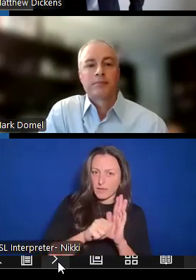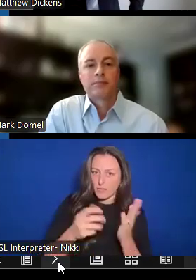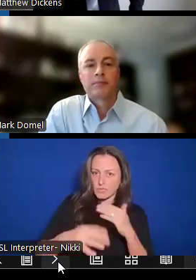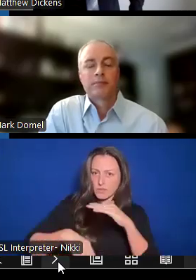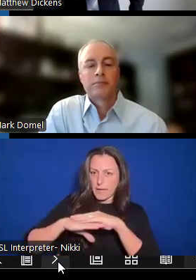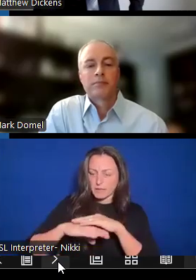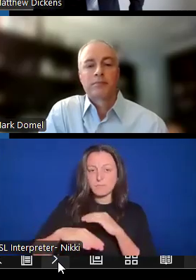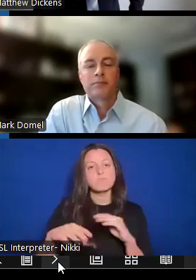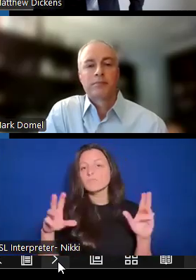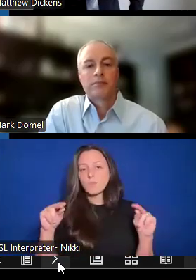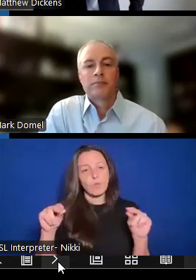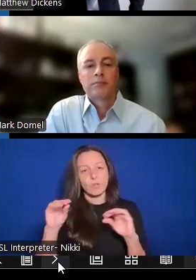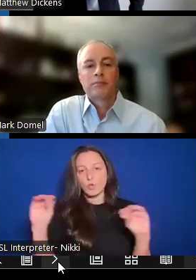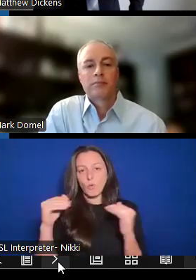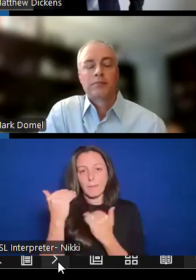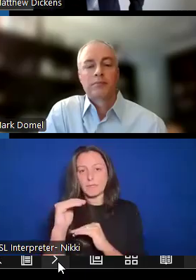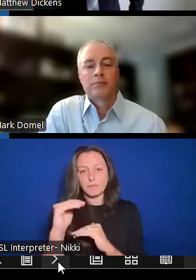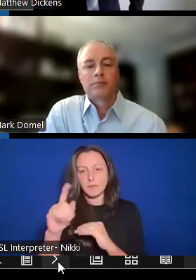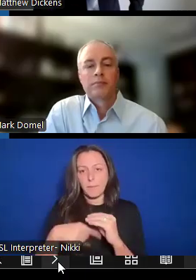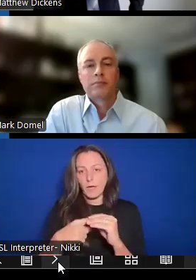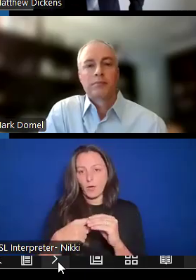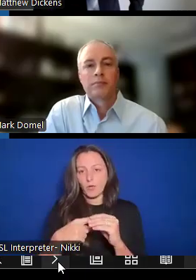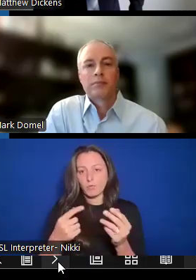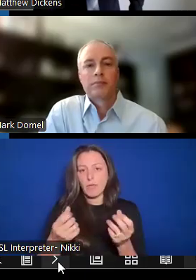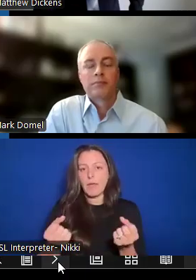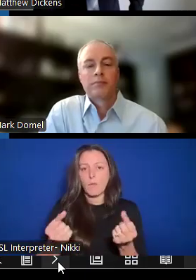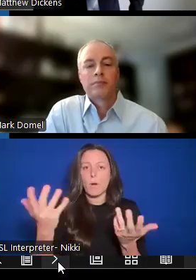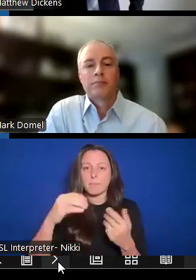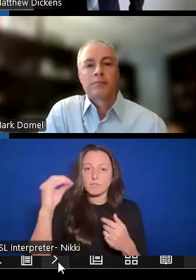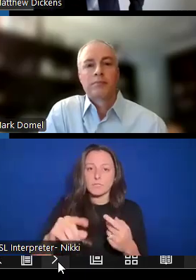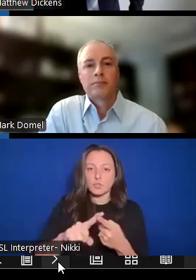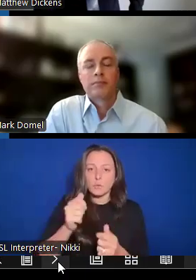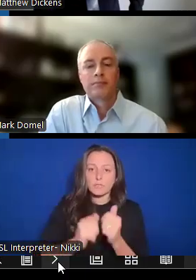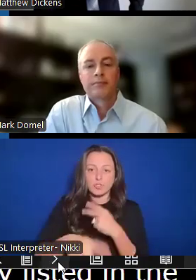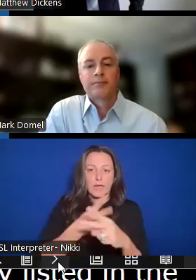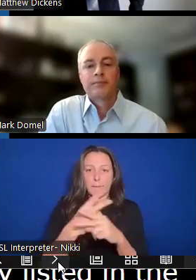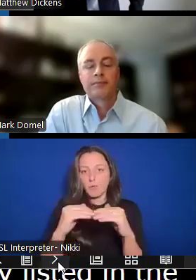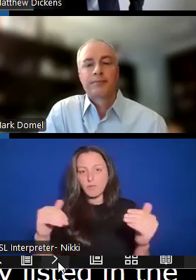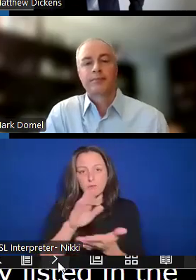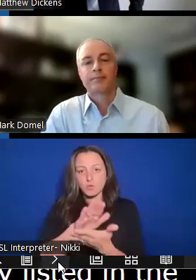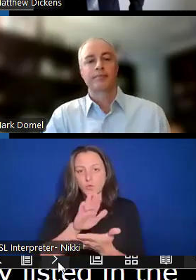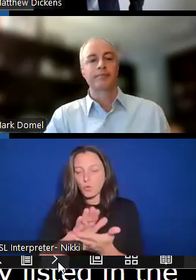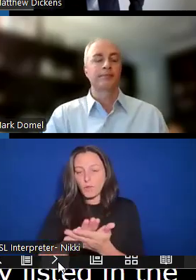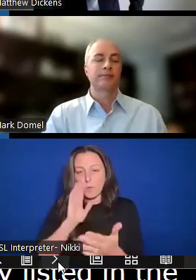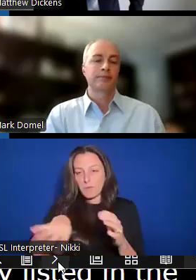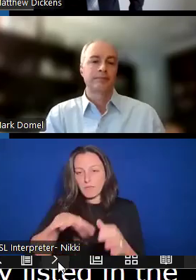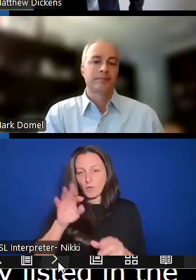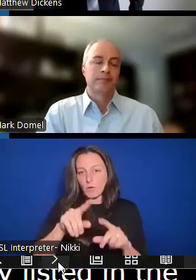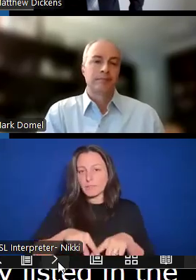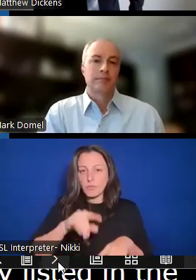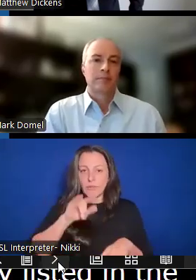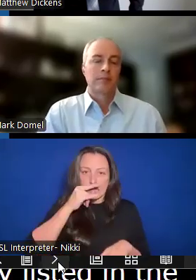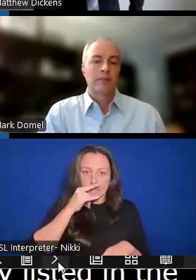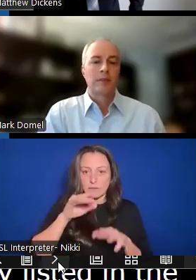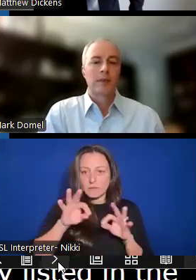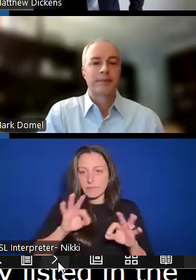There will not be a limit on the percentages. It's going to depend on the lottery and which children are chosen and what grade or age that they'll be